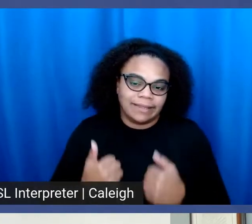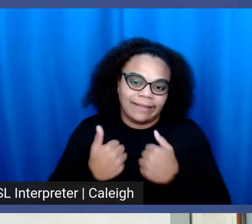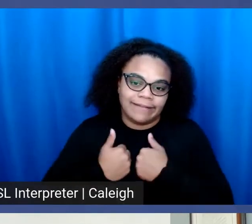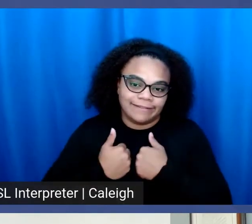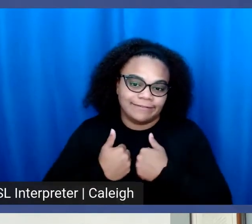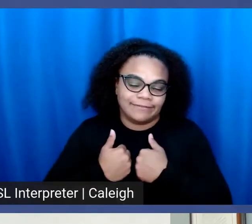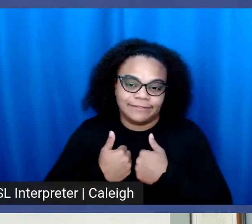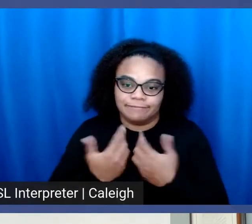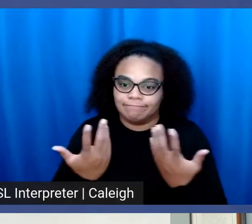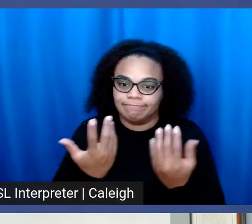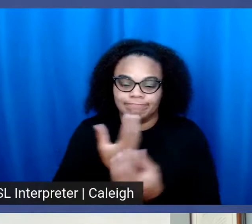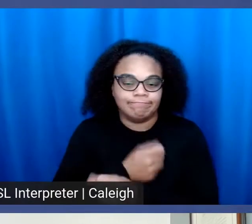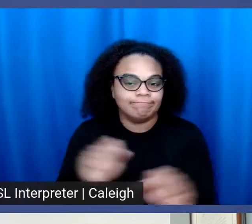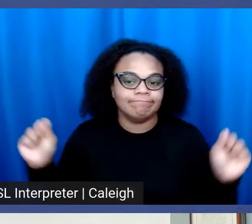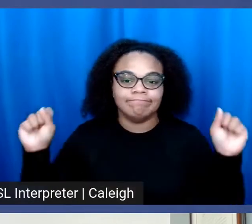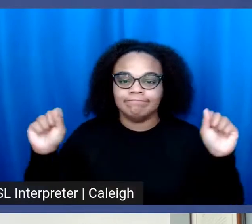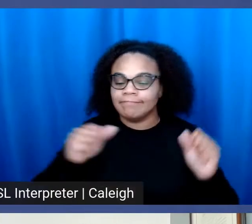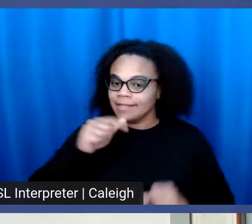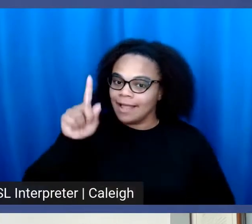closet.